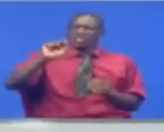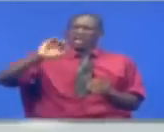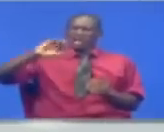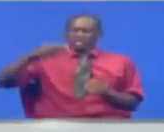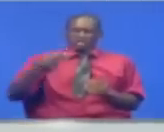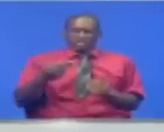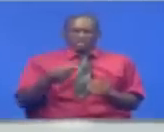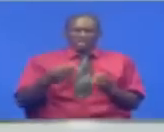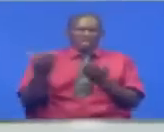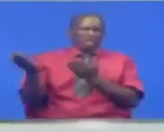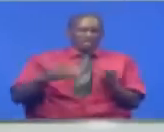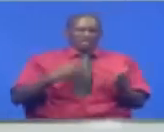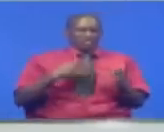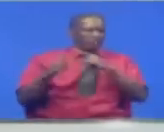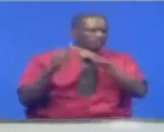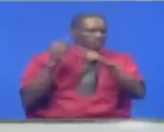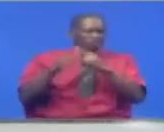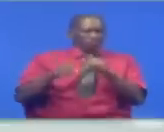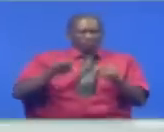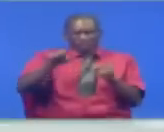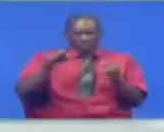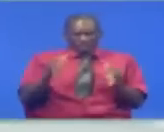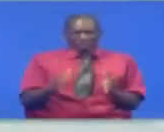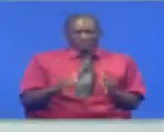yacht experience with Captain Amos Zero.